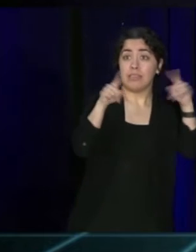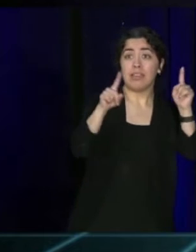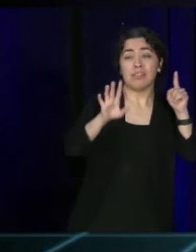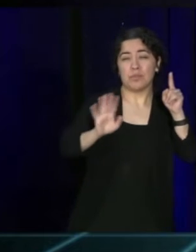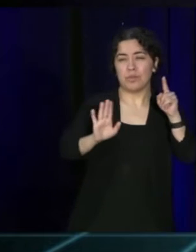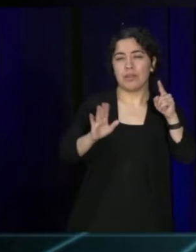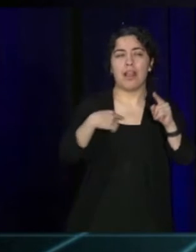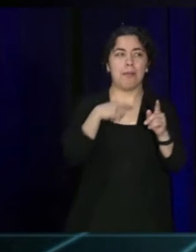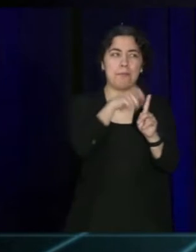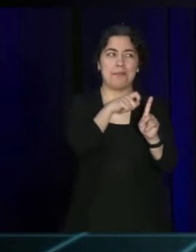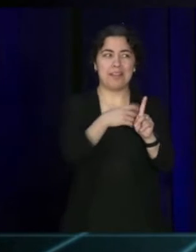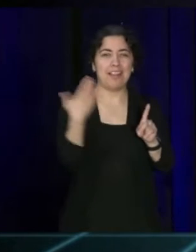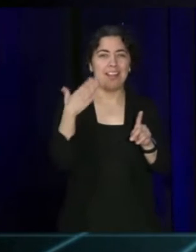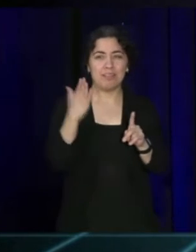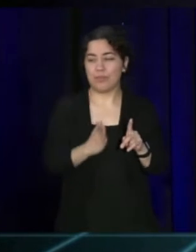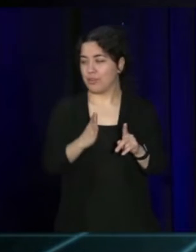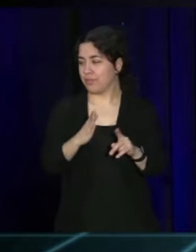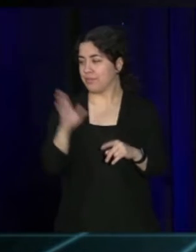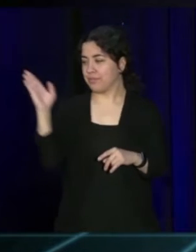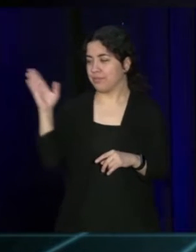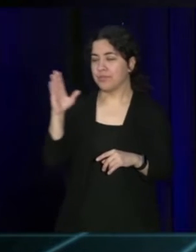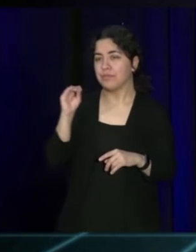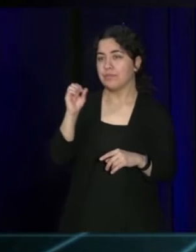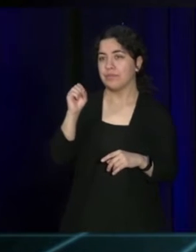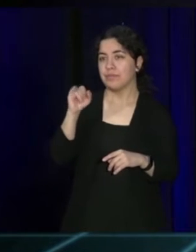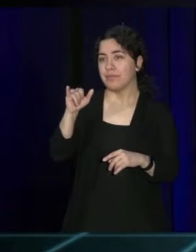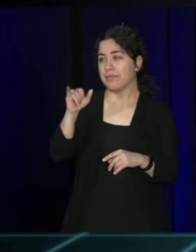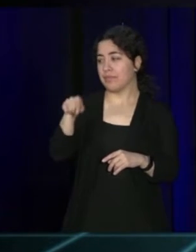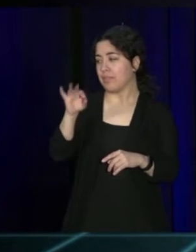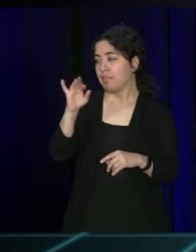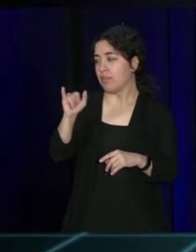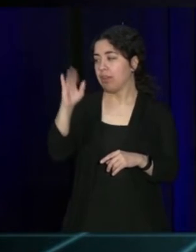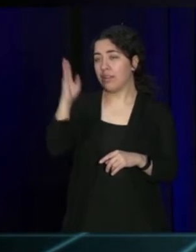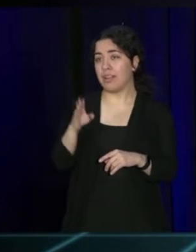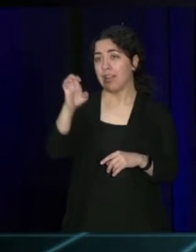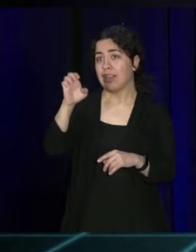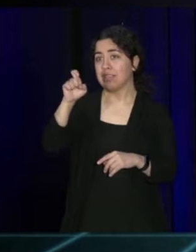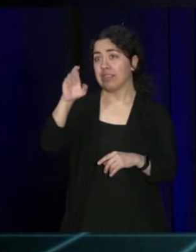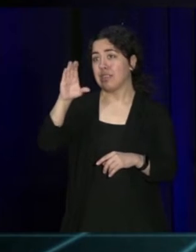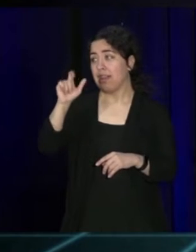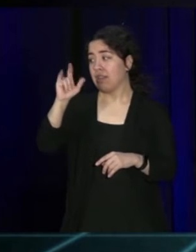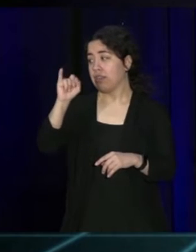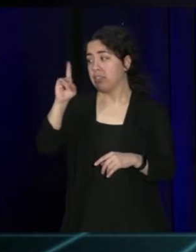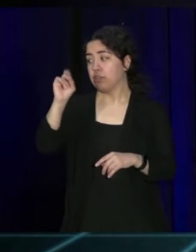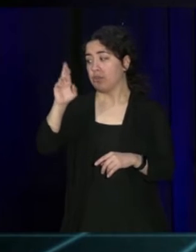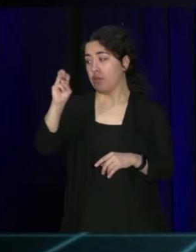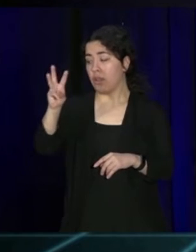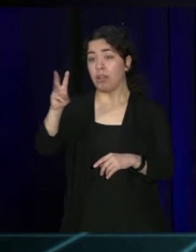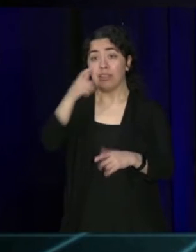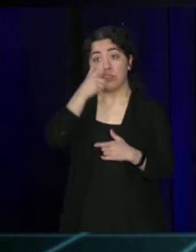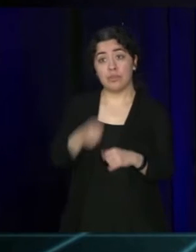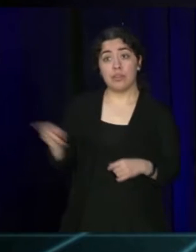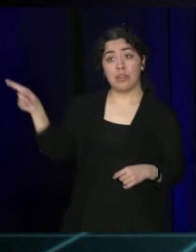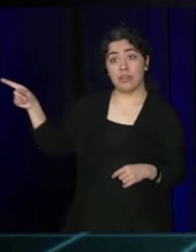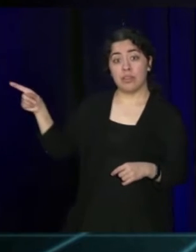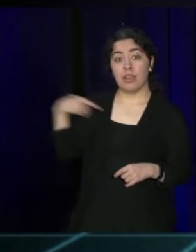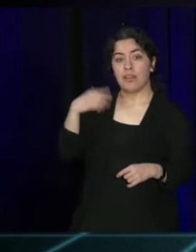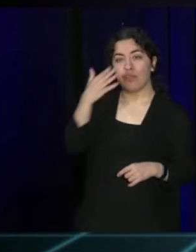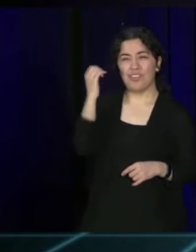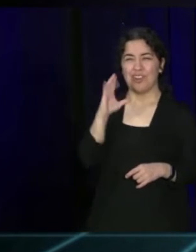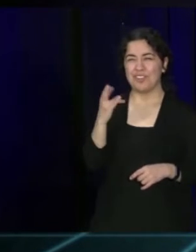as well, Excalidraw. What's interesting about this chart is like, and I was looking at this because I honestly, I forgot Chris even